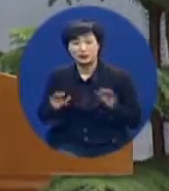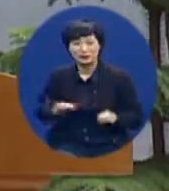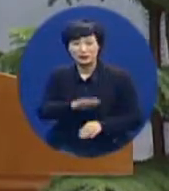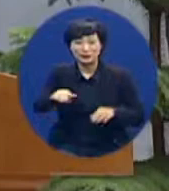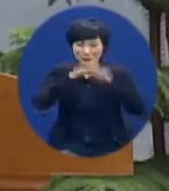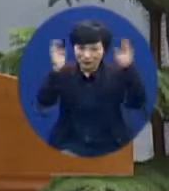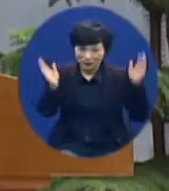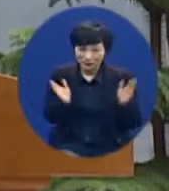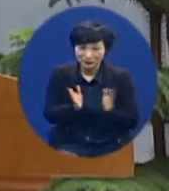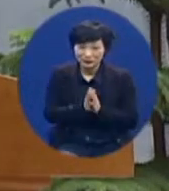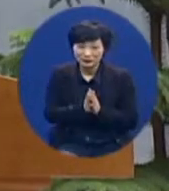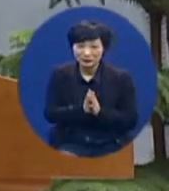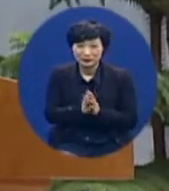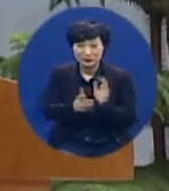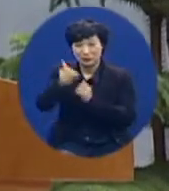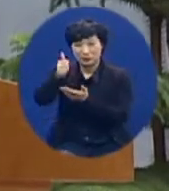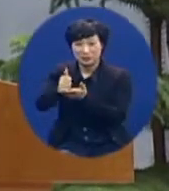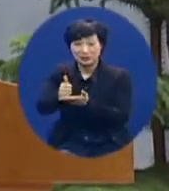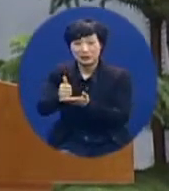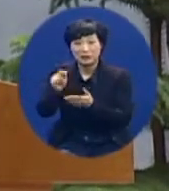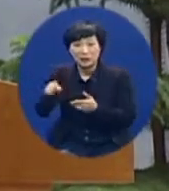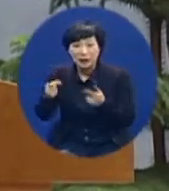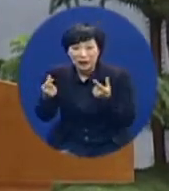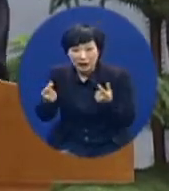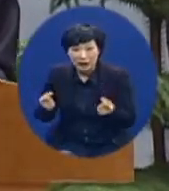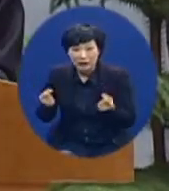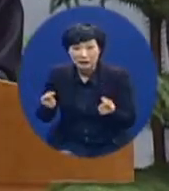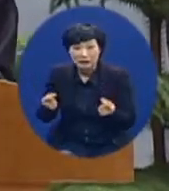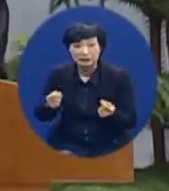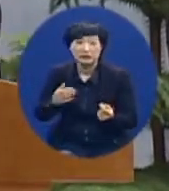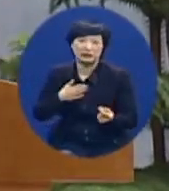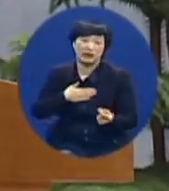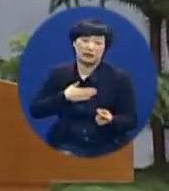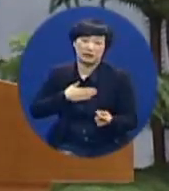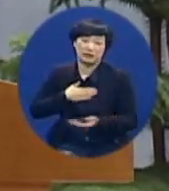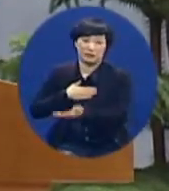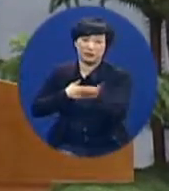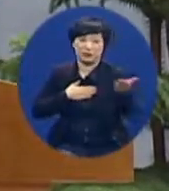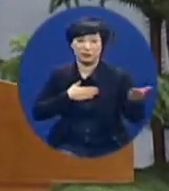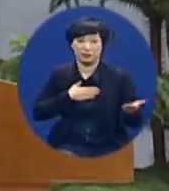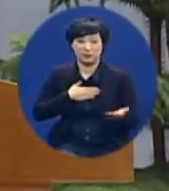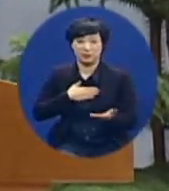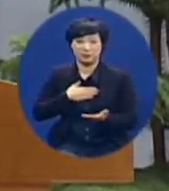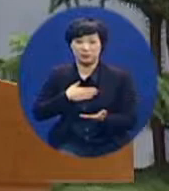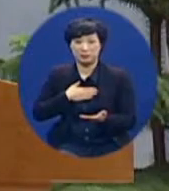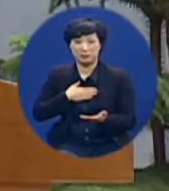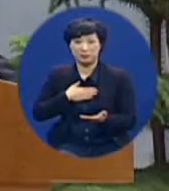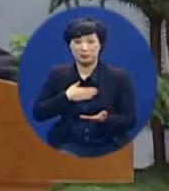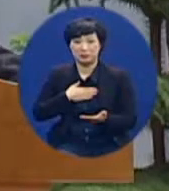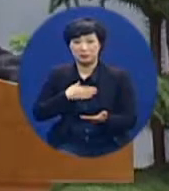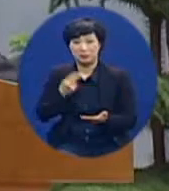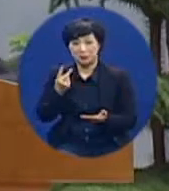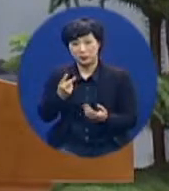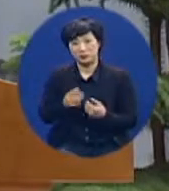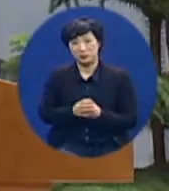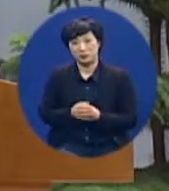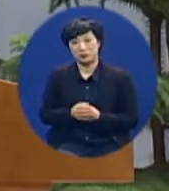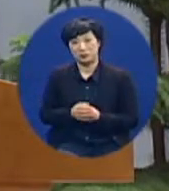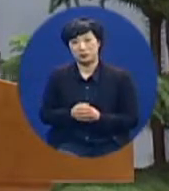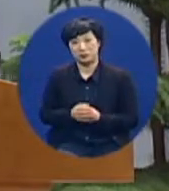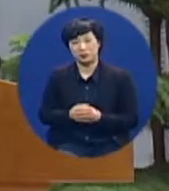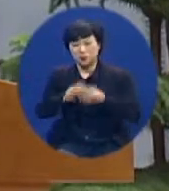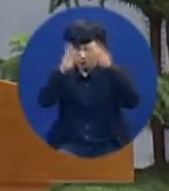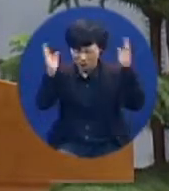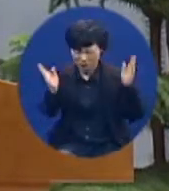We make a definition and understand all things according to the desire of